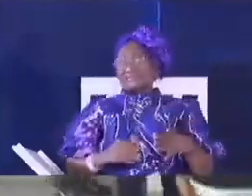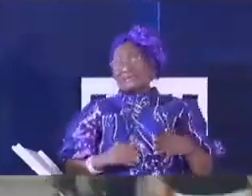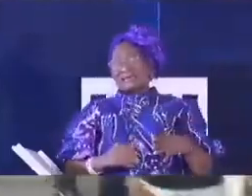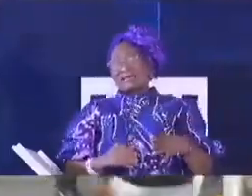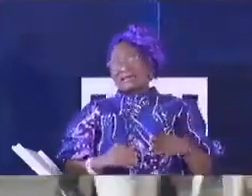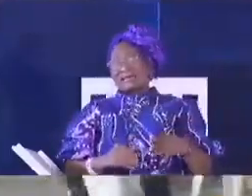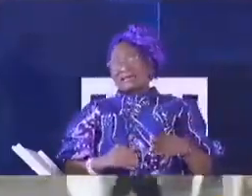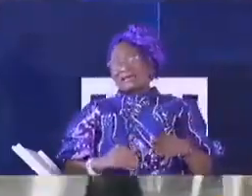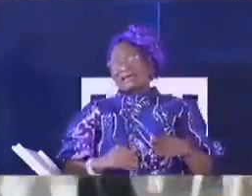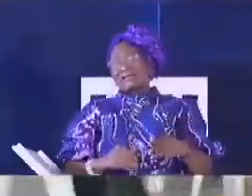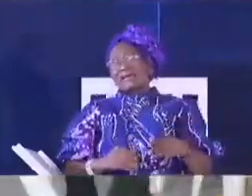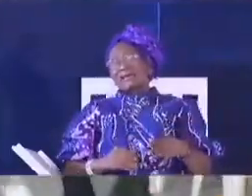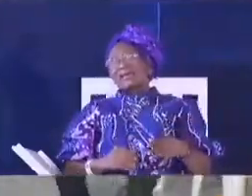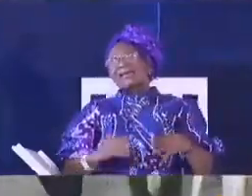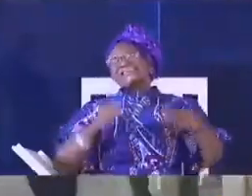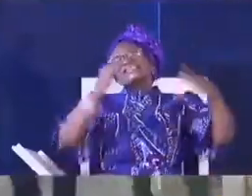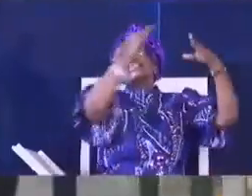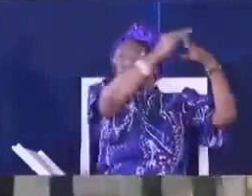part now.